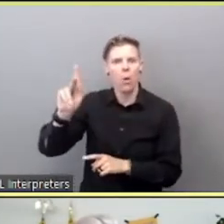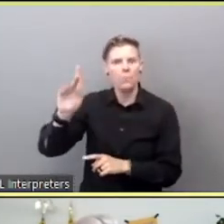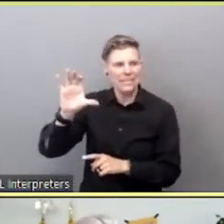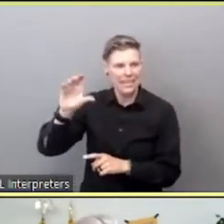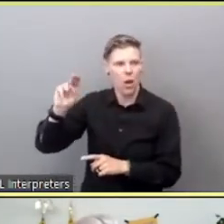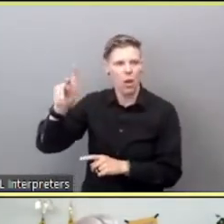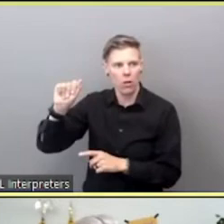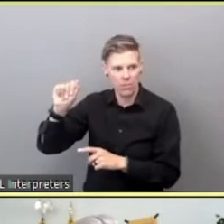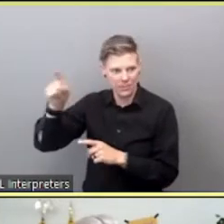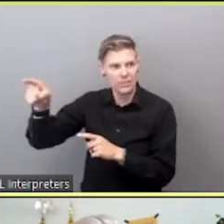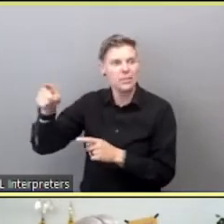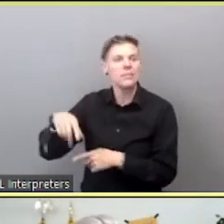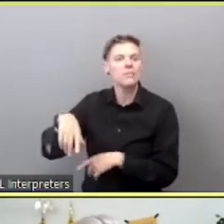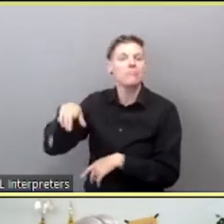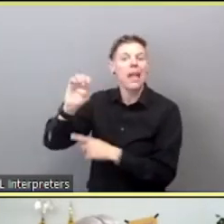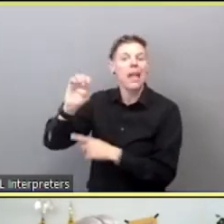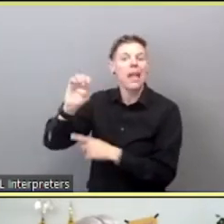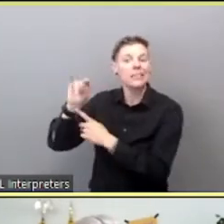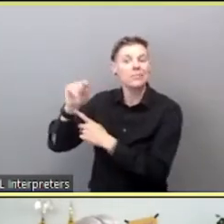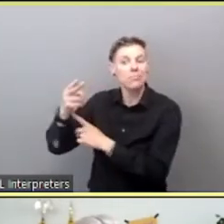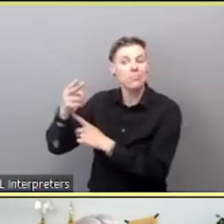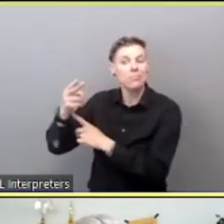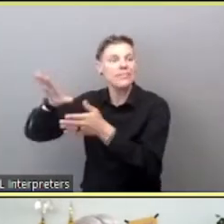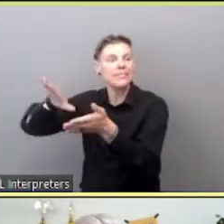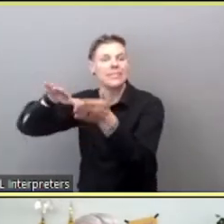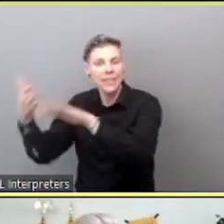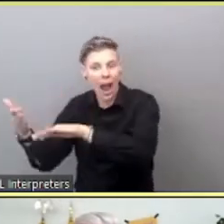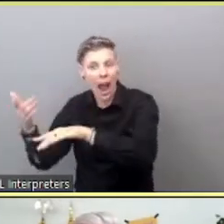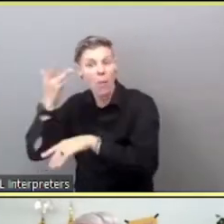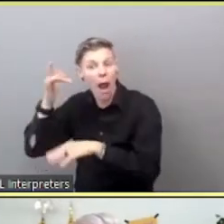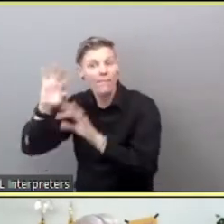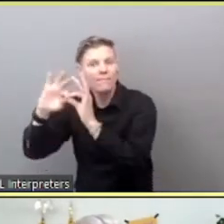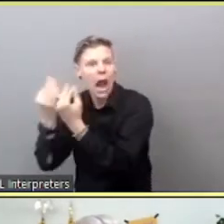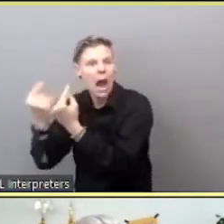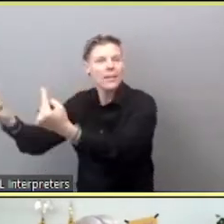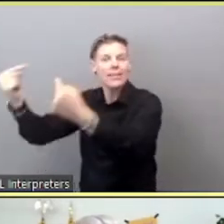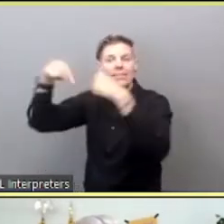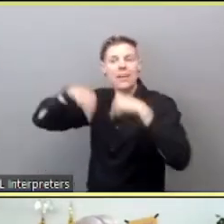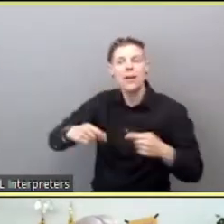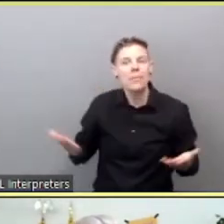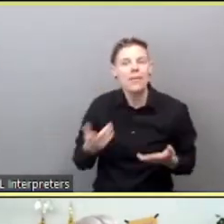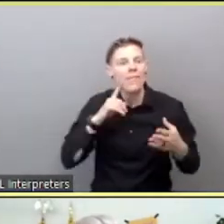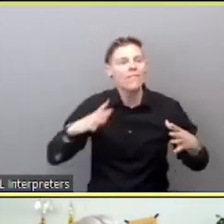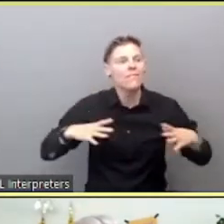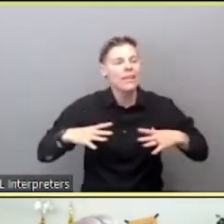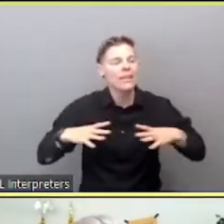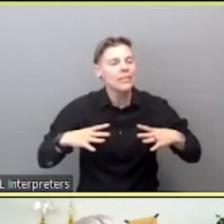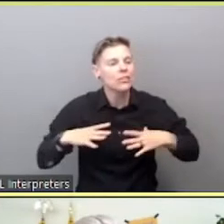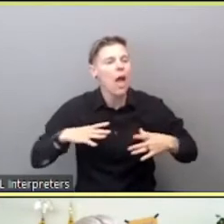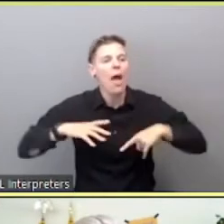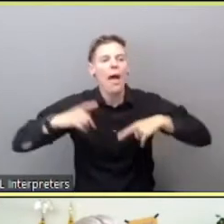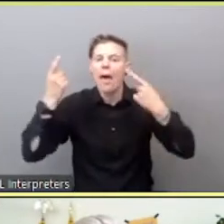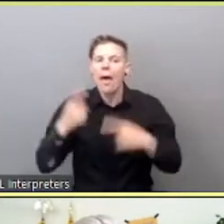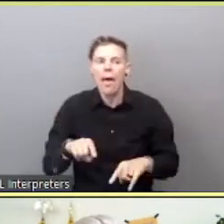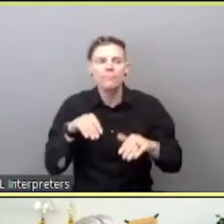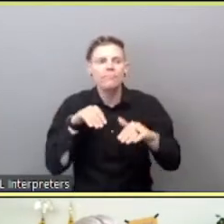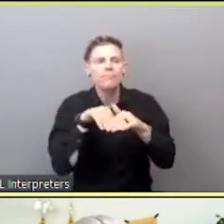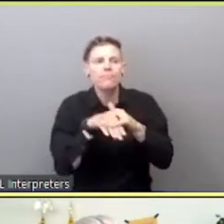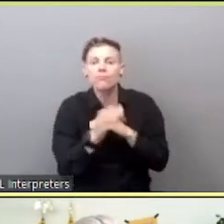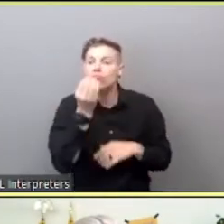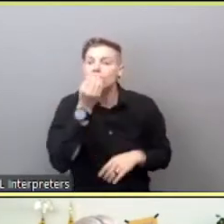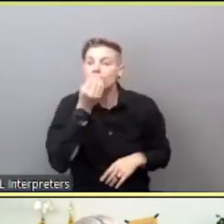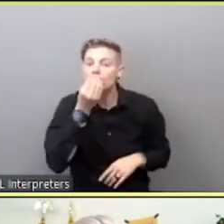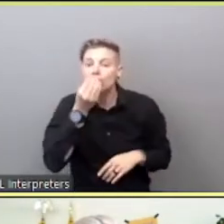Taos, New Mexico with the family for a vacation when he had a heart attack in the middle of a supermarket there. I saw